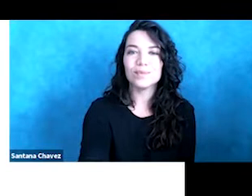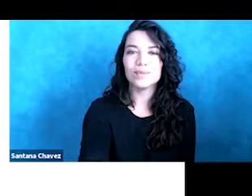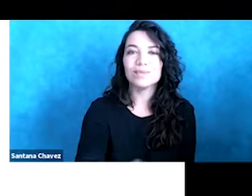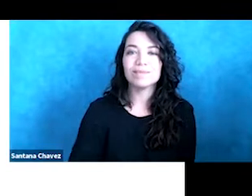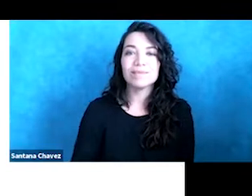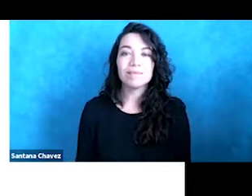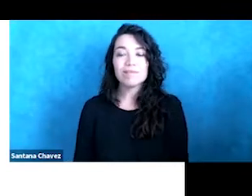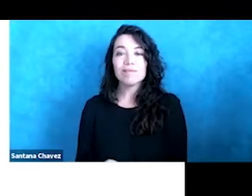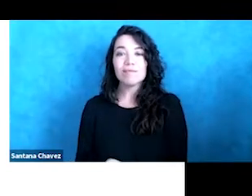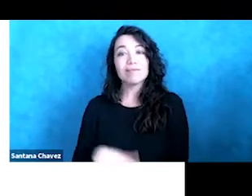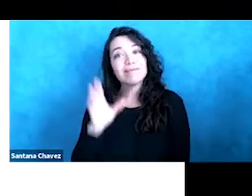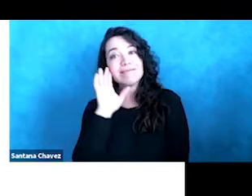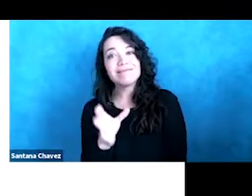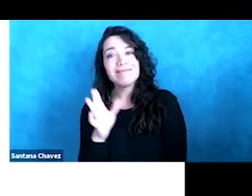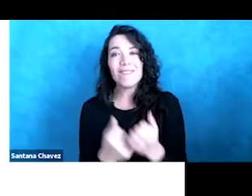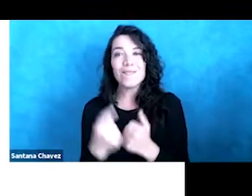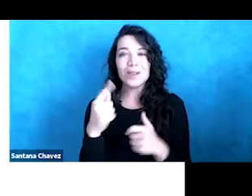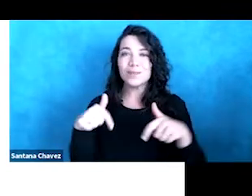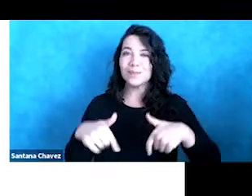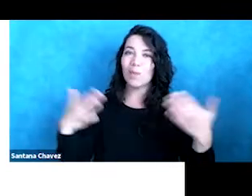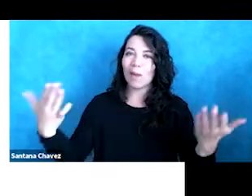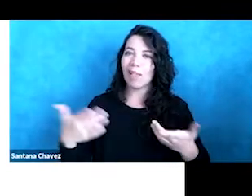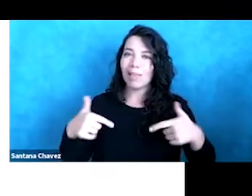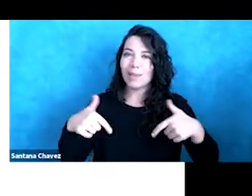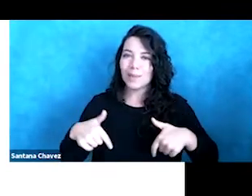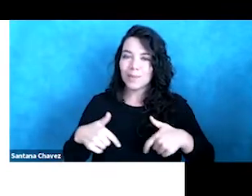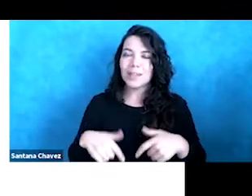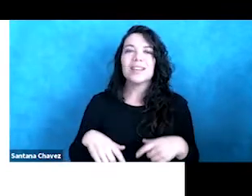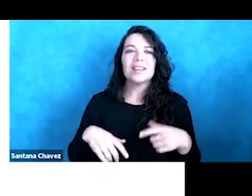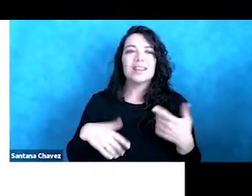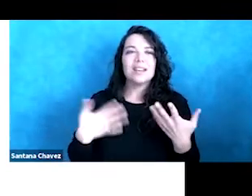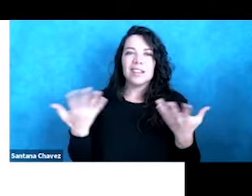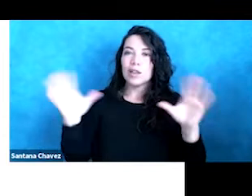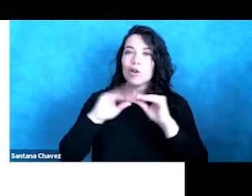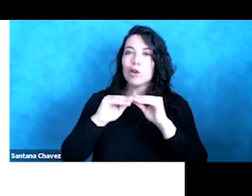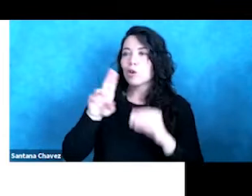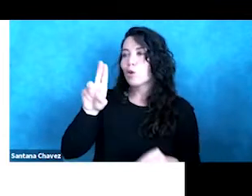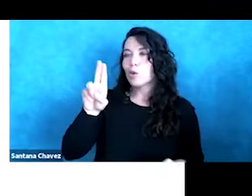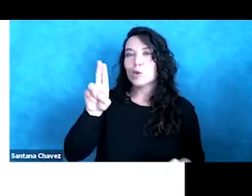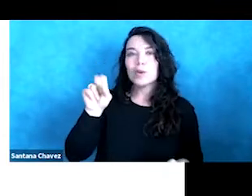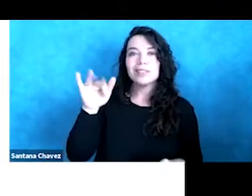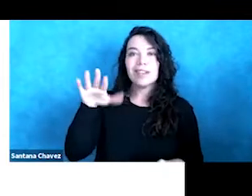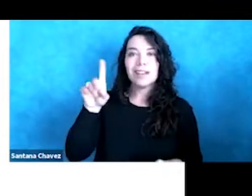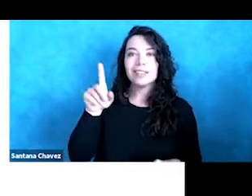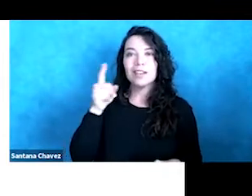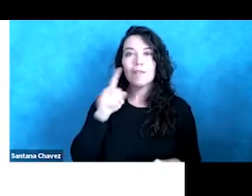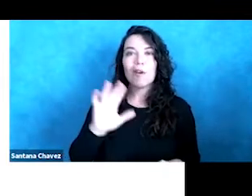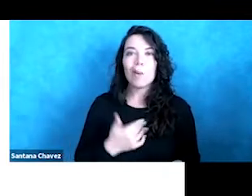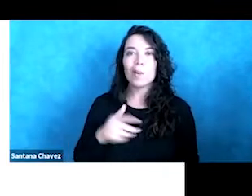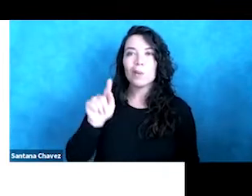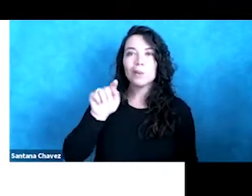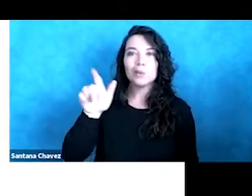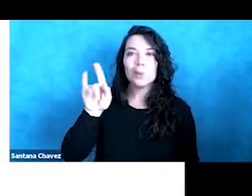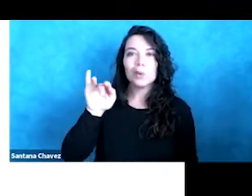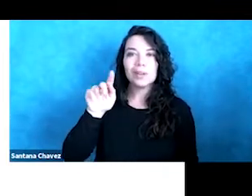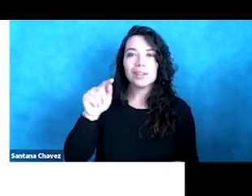Greetings, everyone, and welcome to the launch of USAID's Youth MHPSS Toolkit. I'm Paul Bolton.